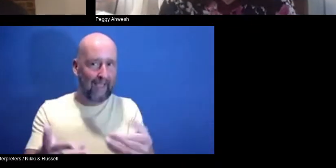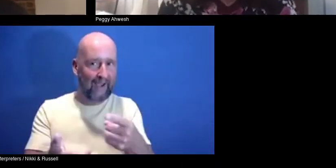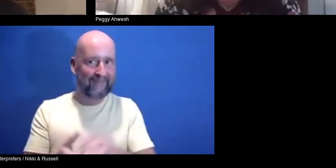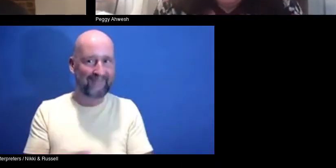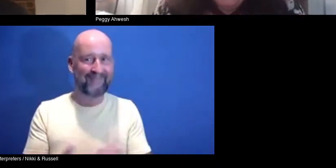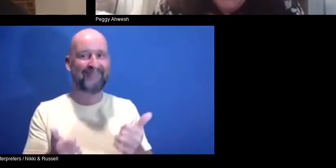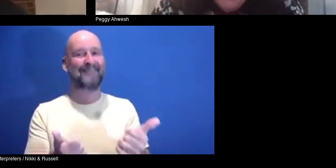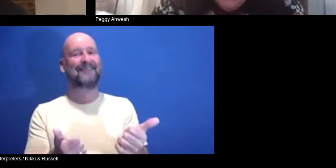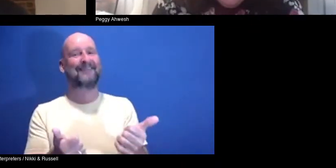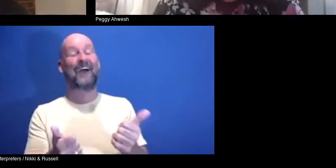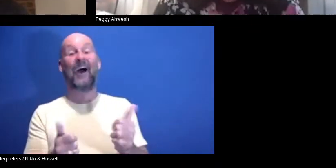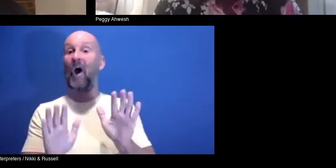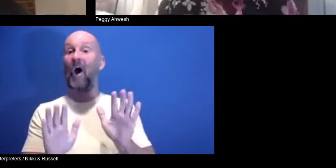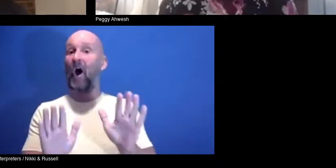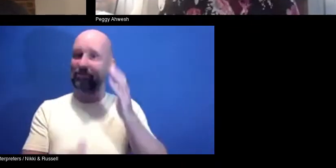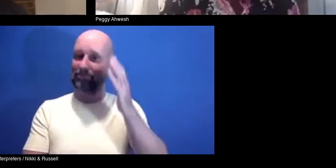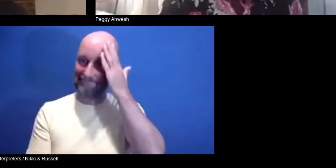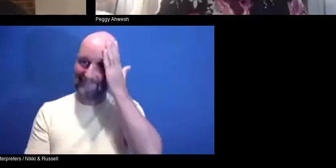Okay. Uh-oh.